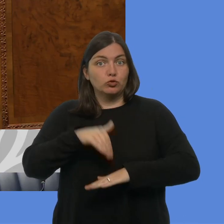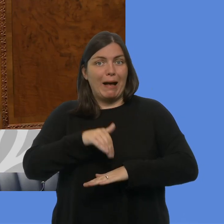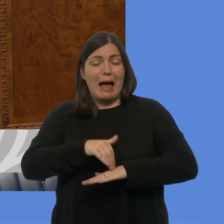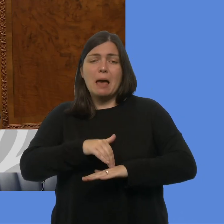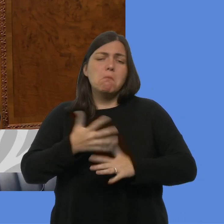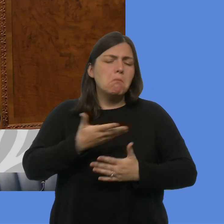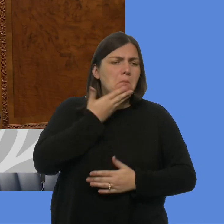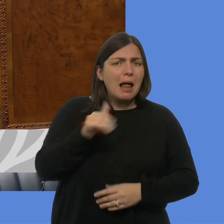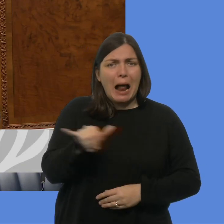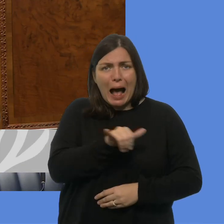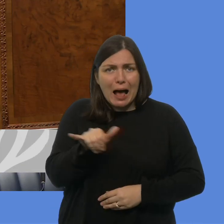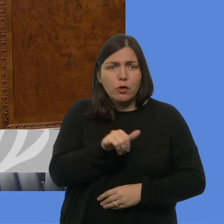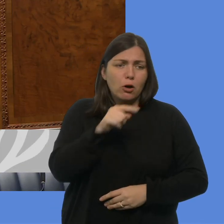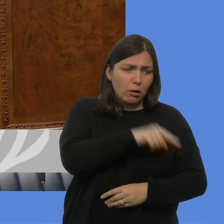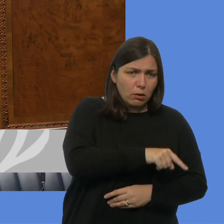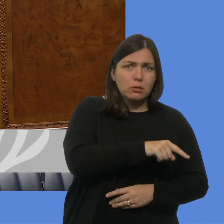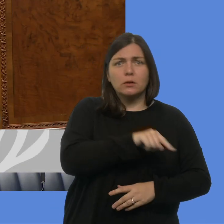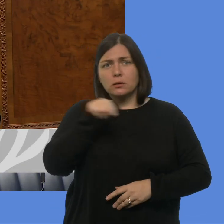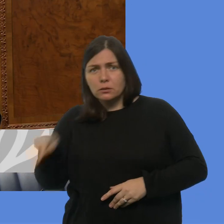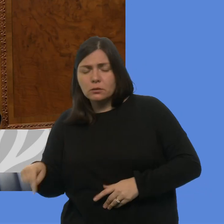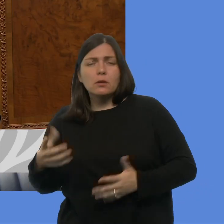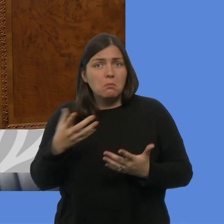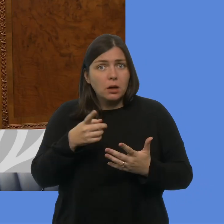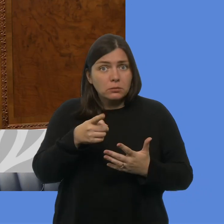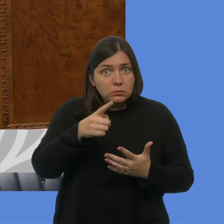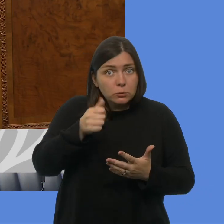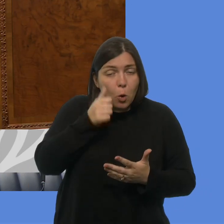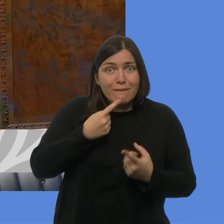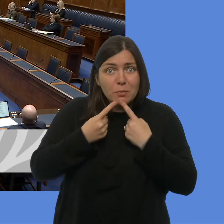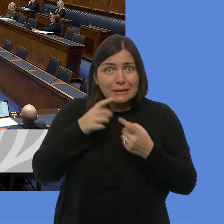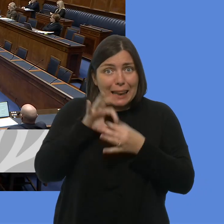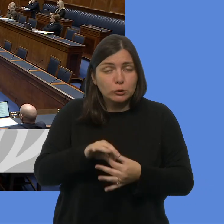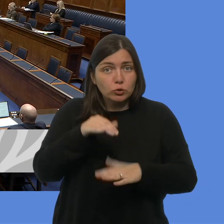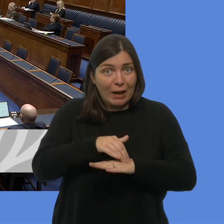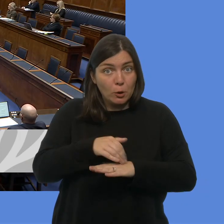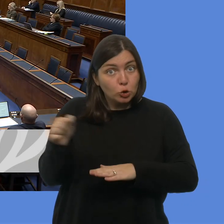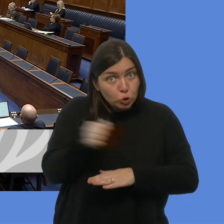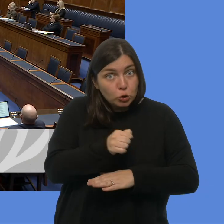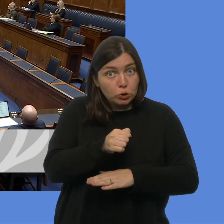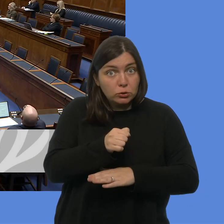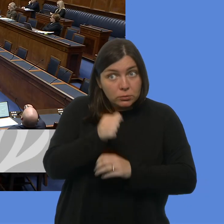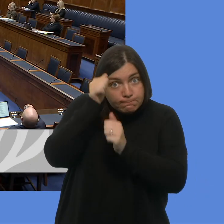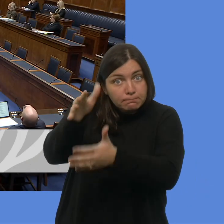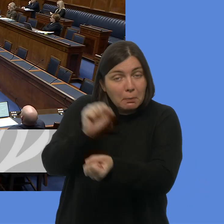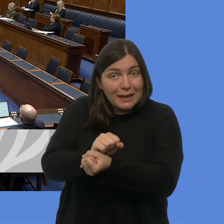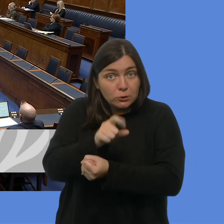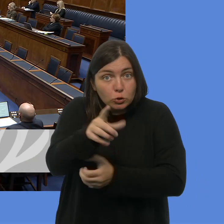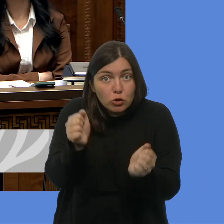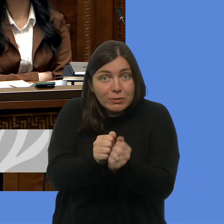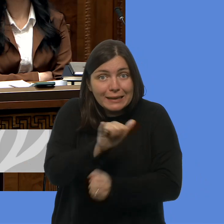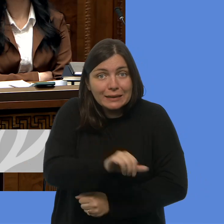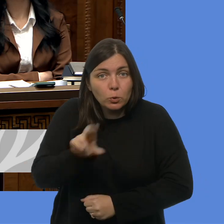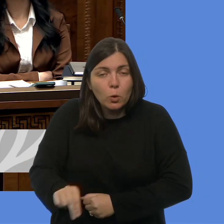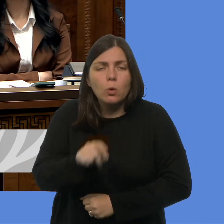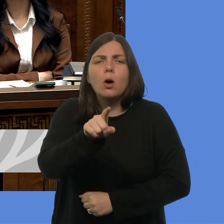to support a criminal investigation? Yes or no? And again, as I said previously, I'm not going to comment on